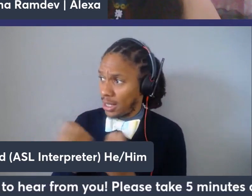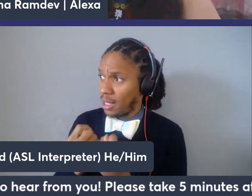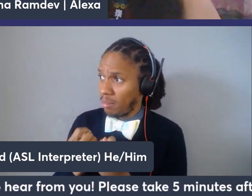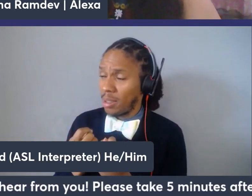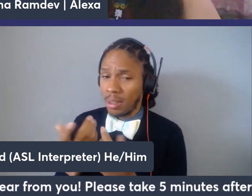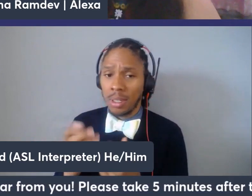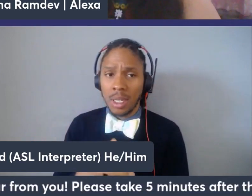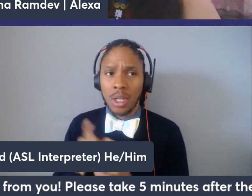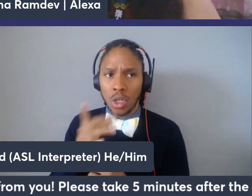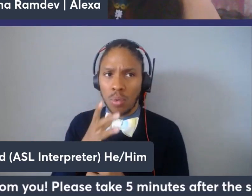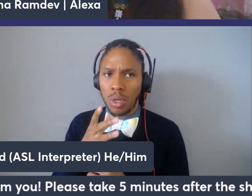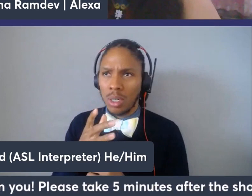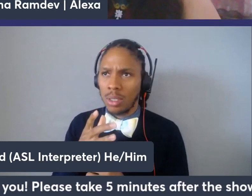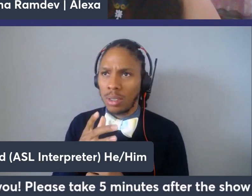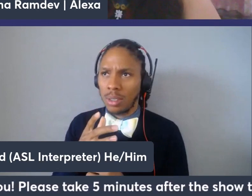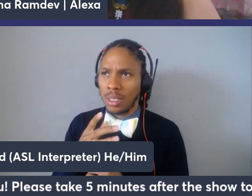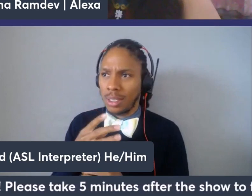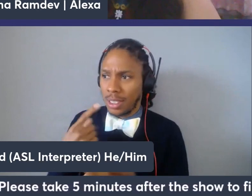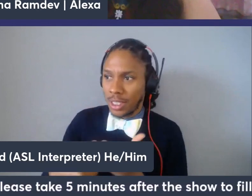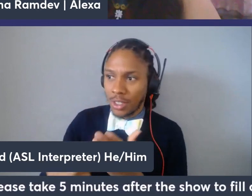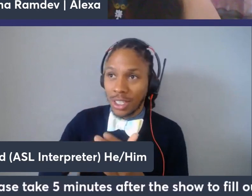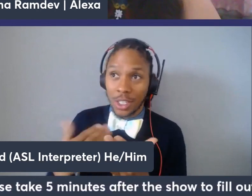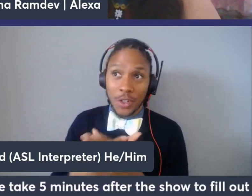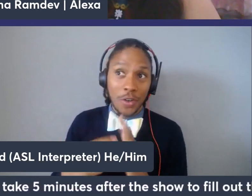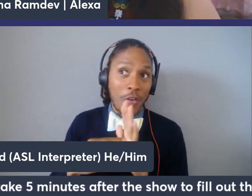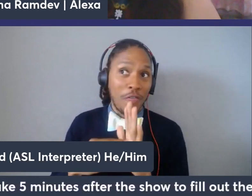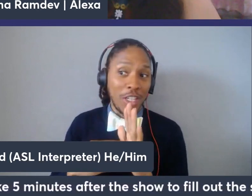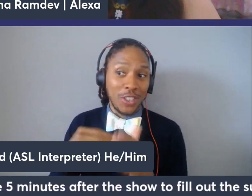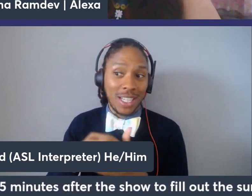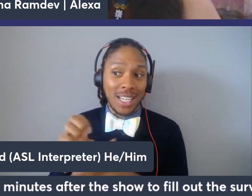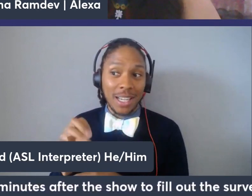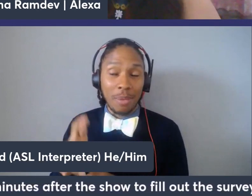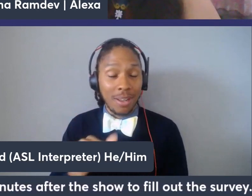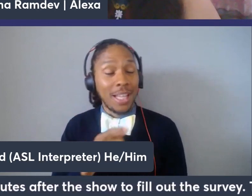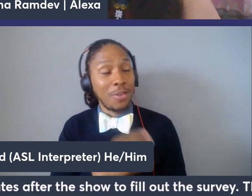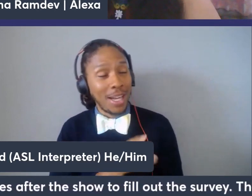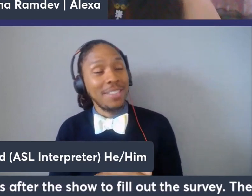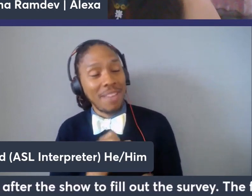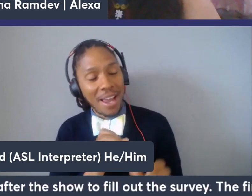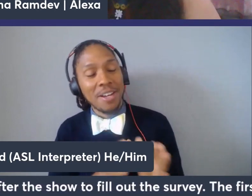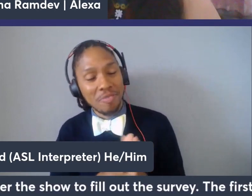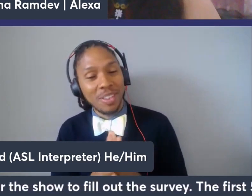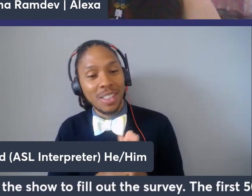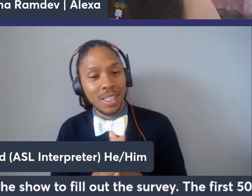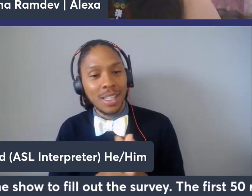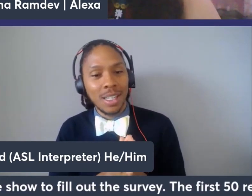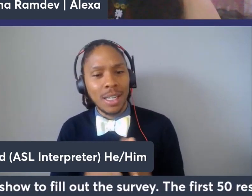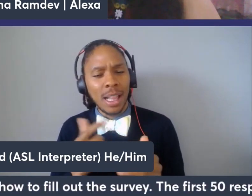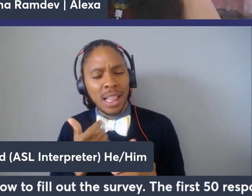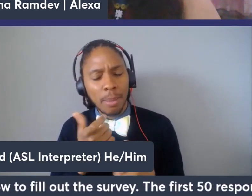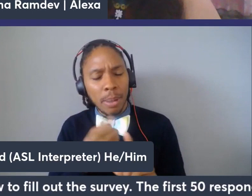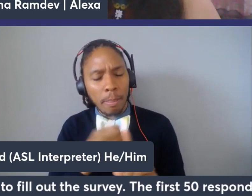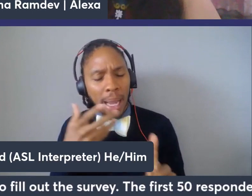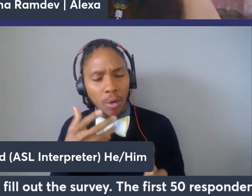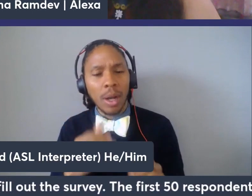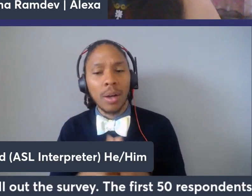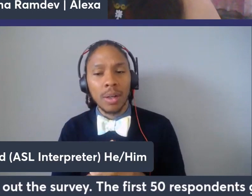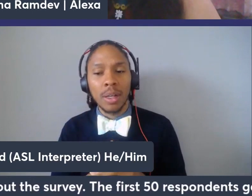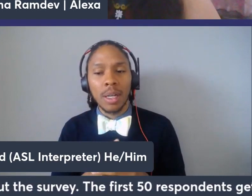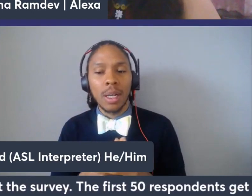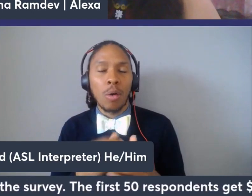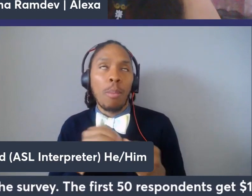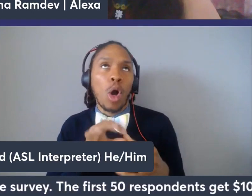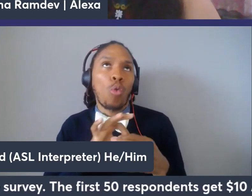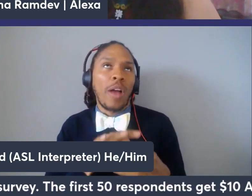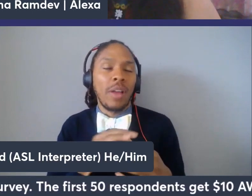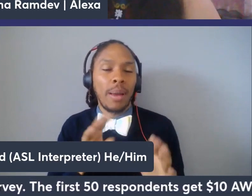and you're going to talk to us about a new feature in EMR, right? That's right. Yeah. So yeah, a little bit of background, more relevant background